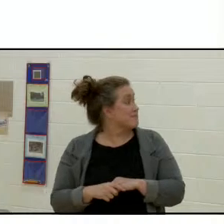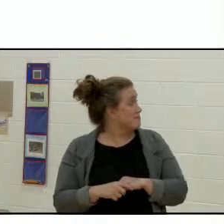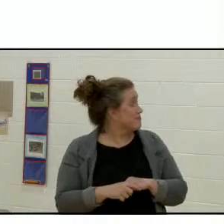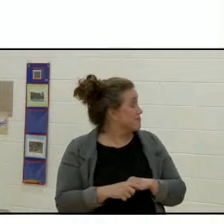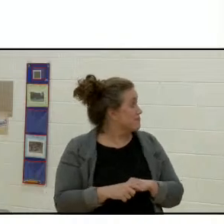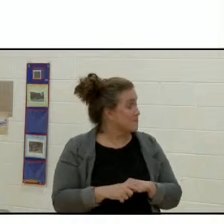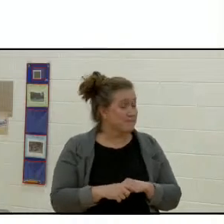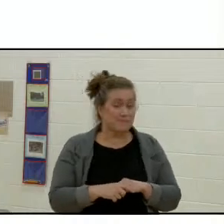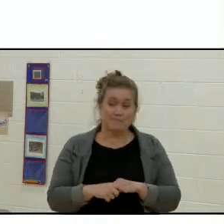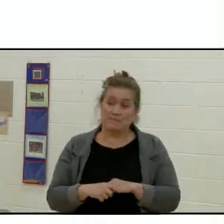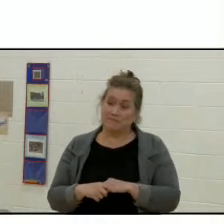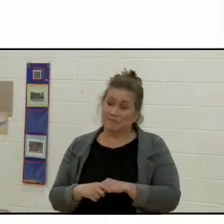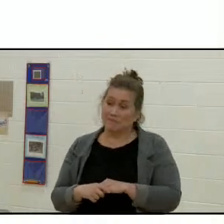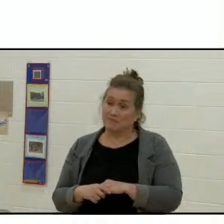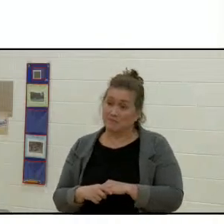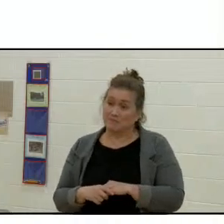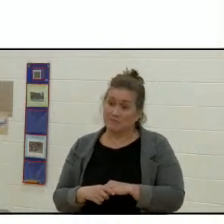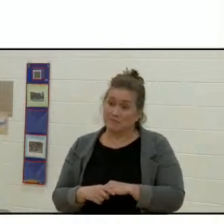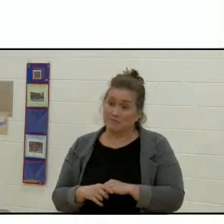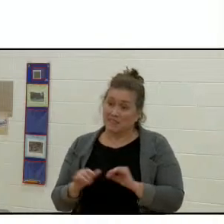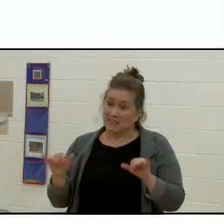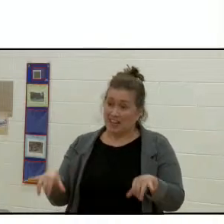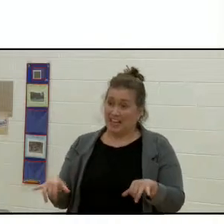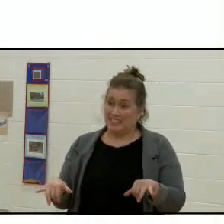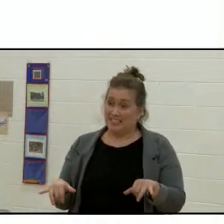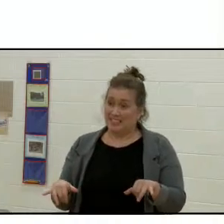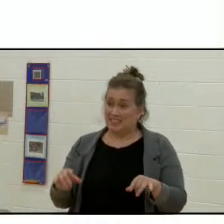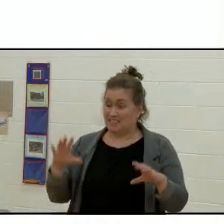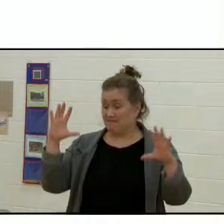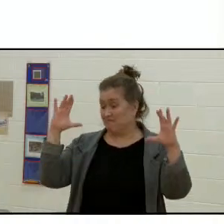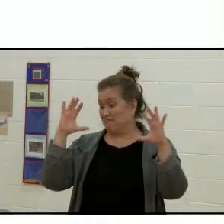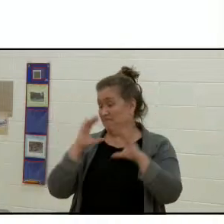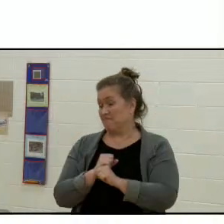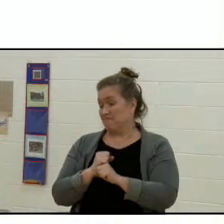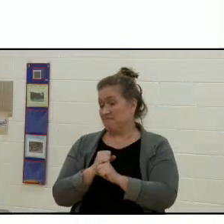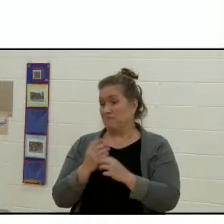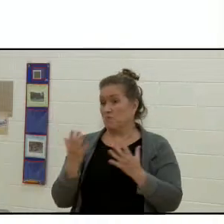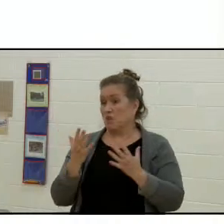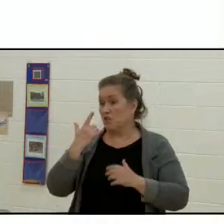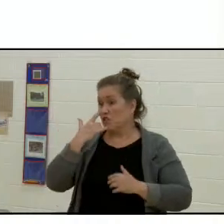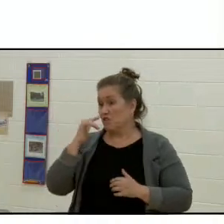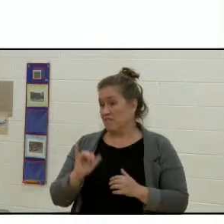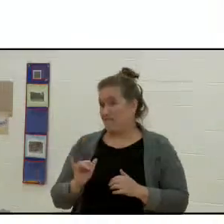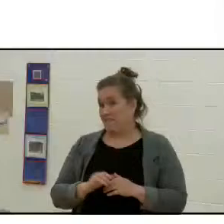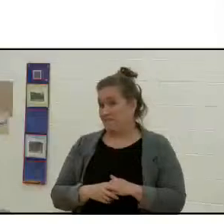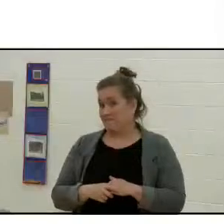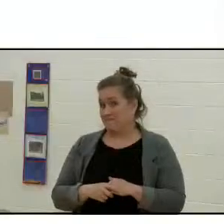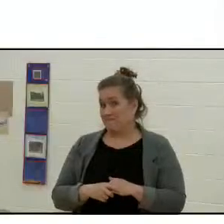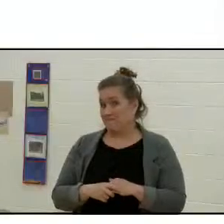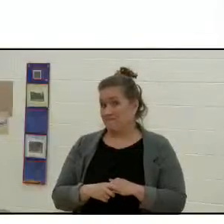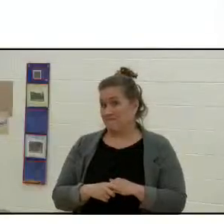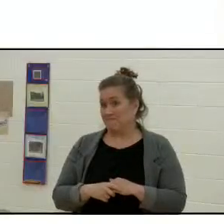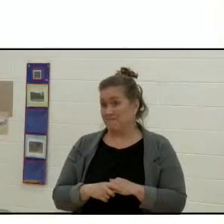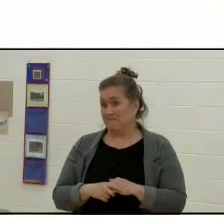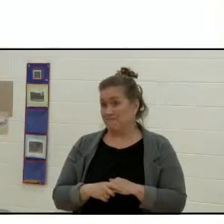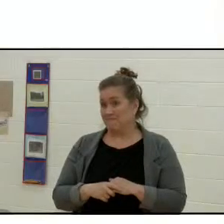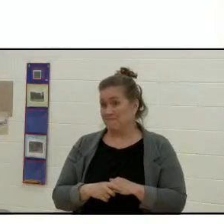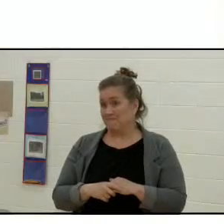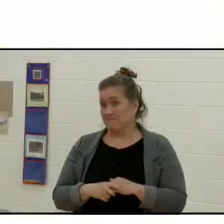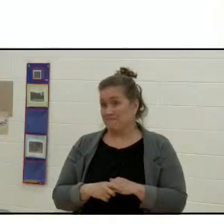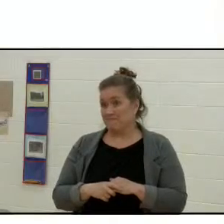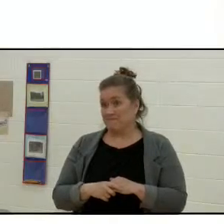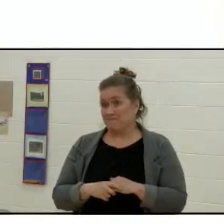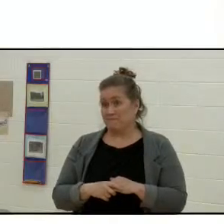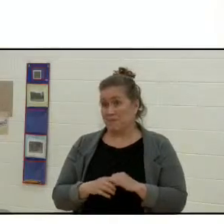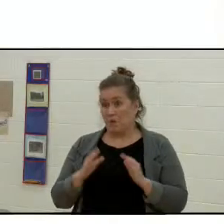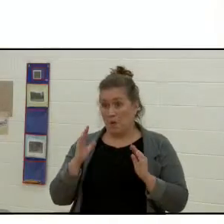that's kind of the general summary of what we've got on this site. So hopefully kind of that